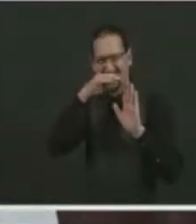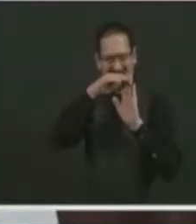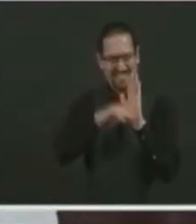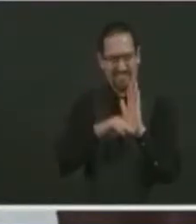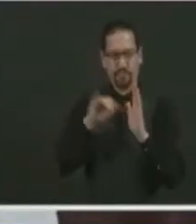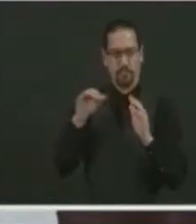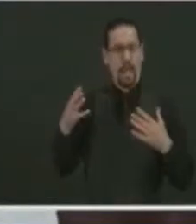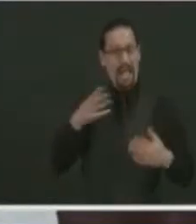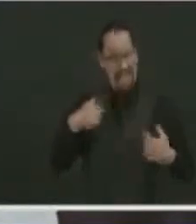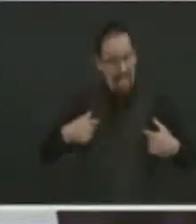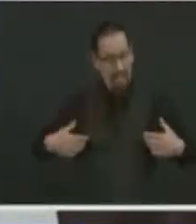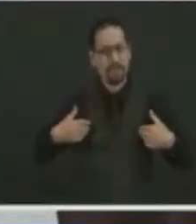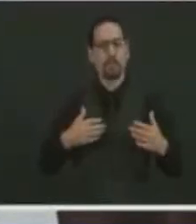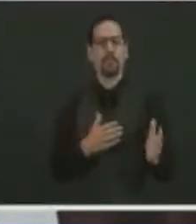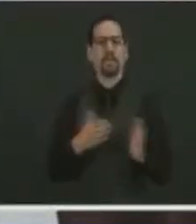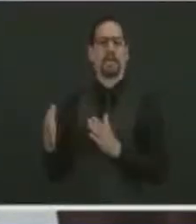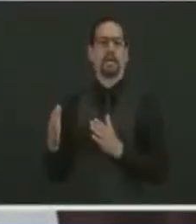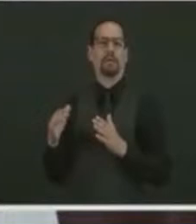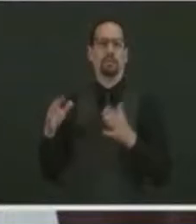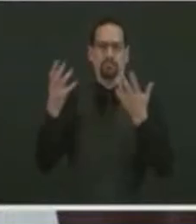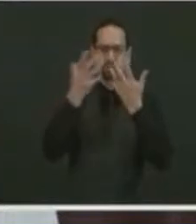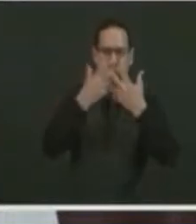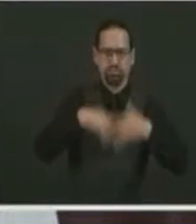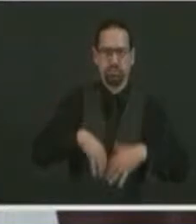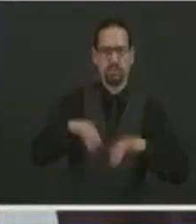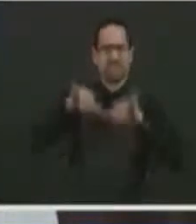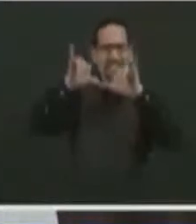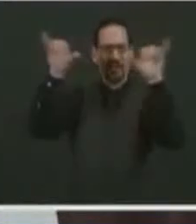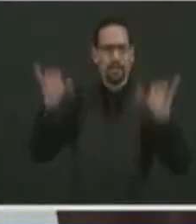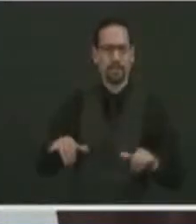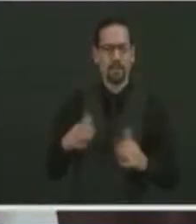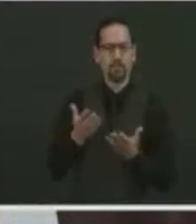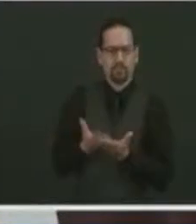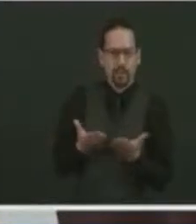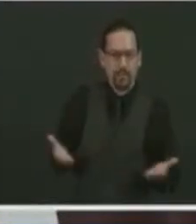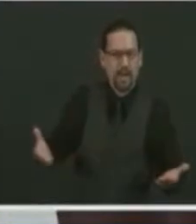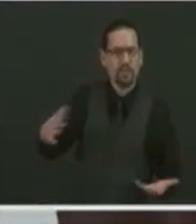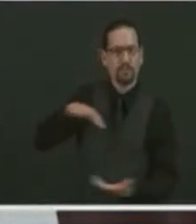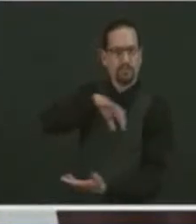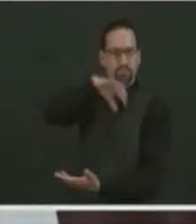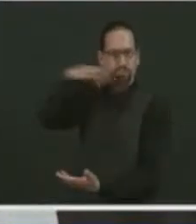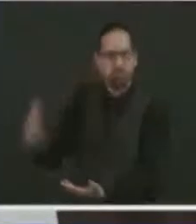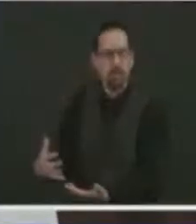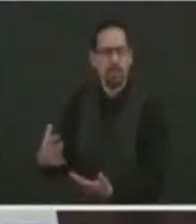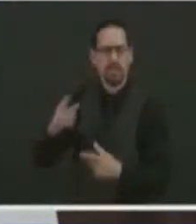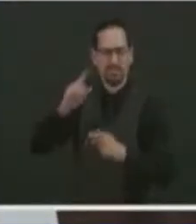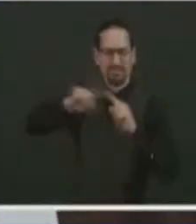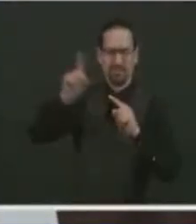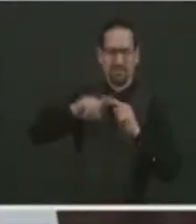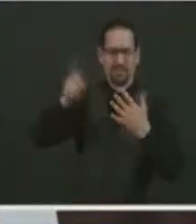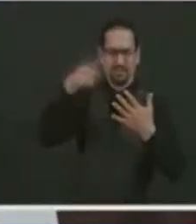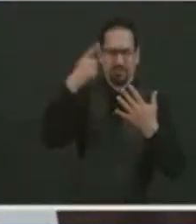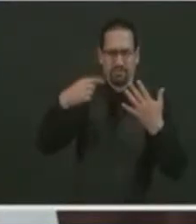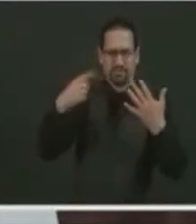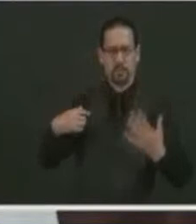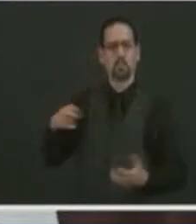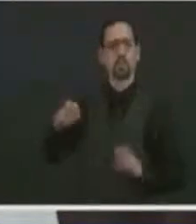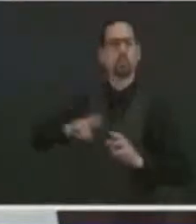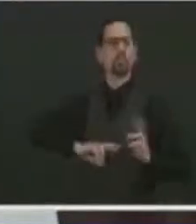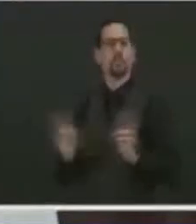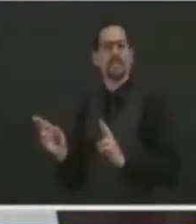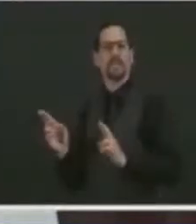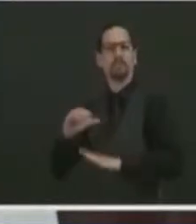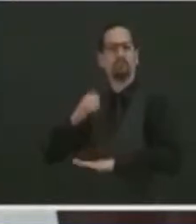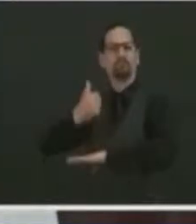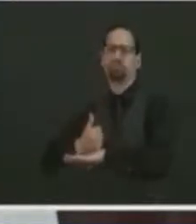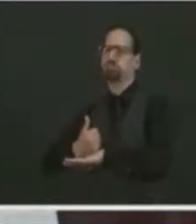and we will be ready. We'll be more ready because we've been living with this for 10 weeks. But I don't think it's inevitable. I mean, it's exactly why we're retesting every 7 to 10